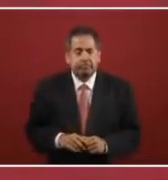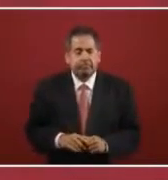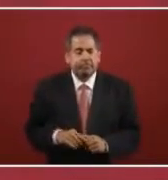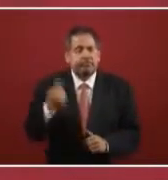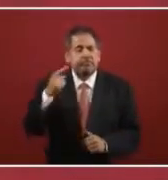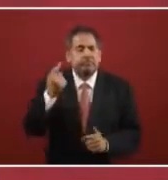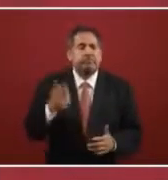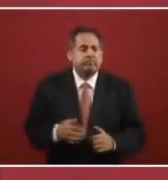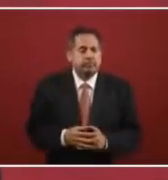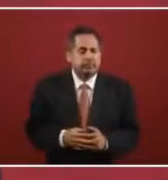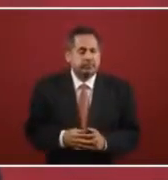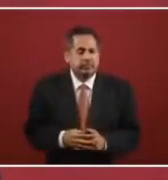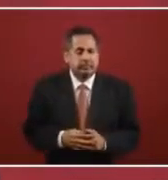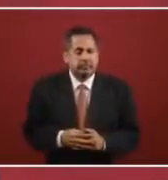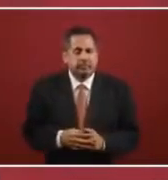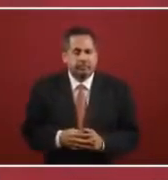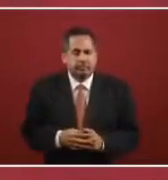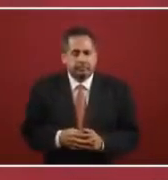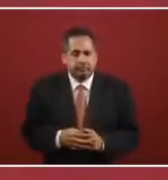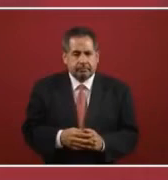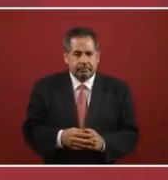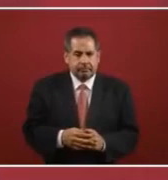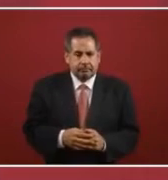Para que So that